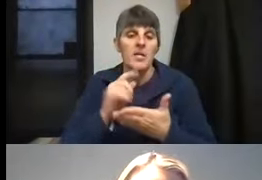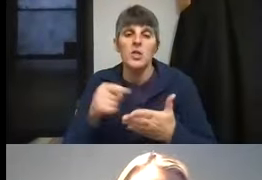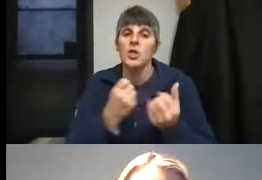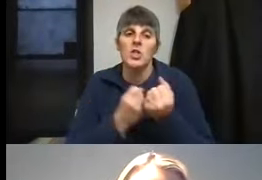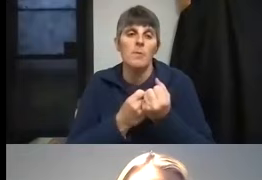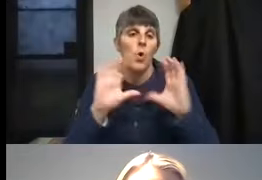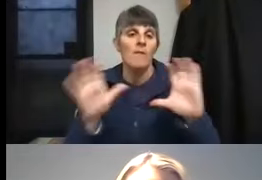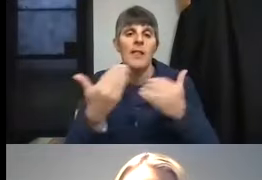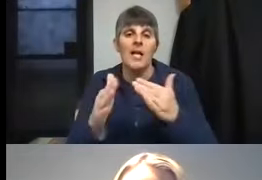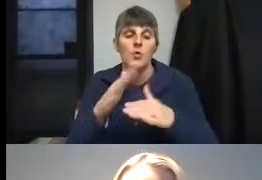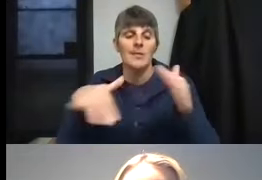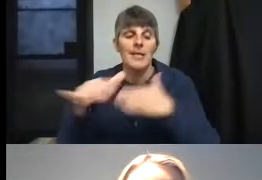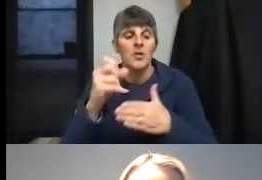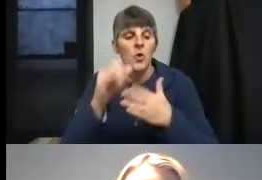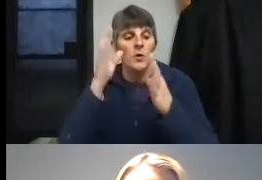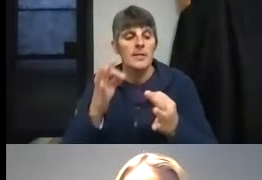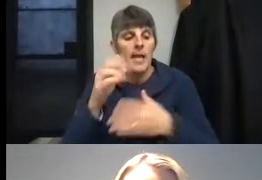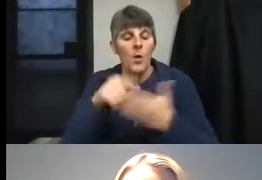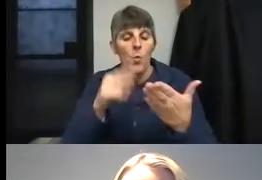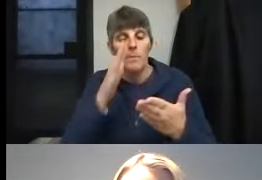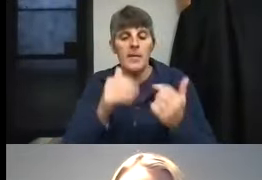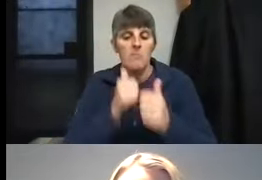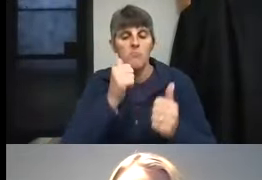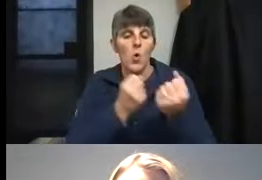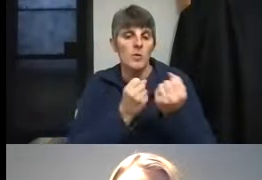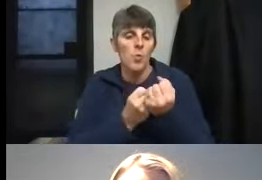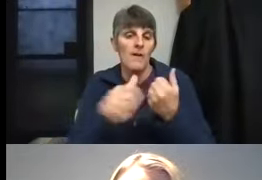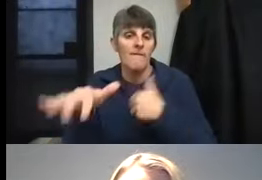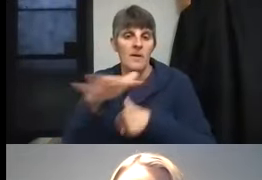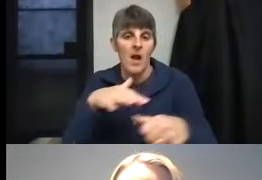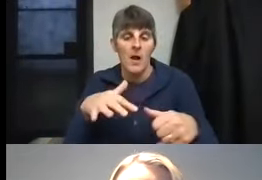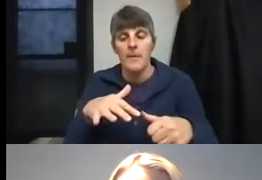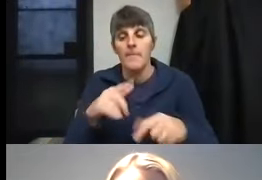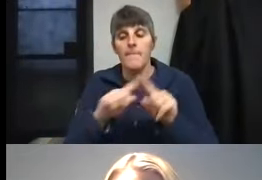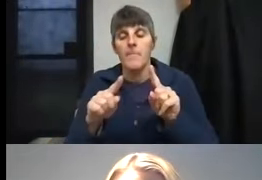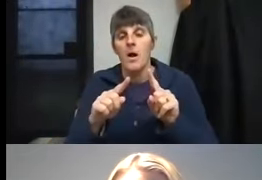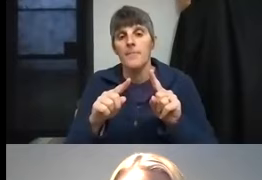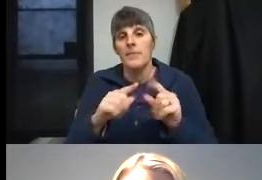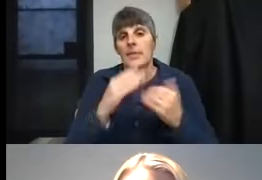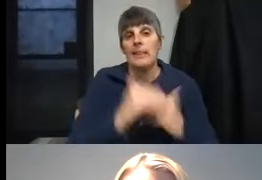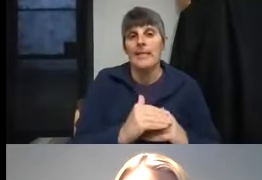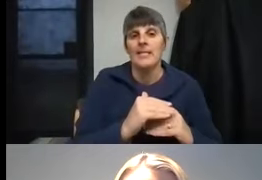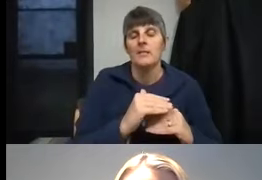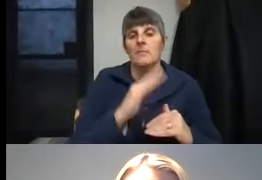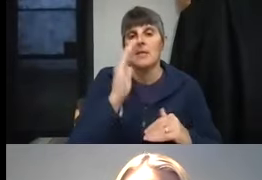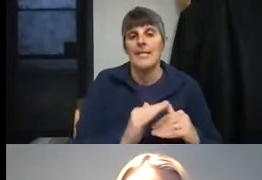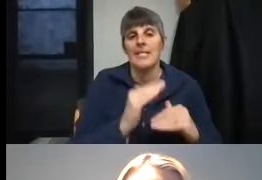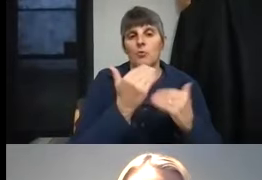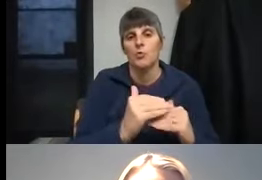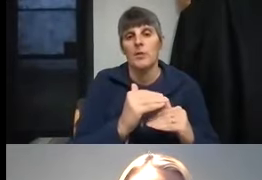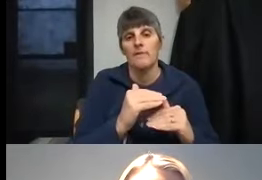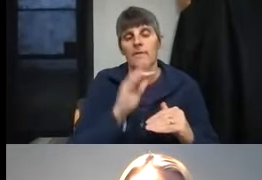supportive classroom setting. So deciding what's going to be the most supportive environment, but the least restrictive for your